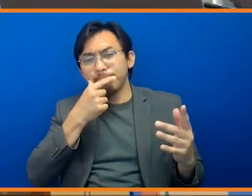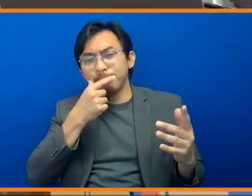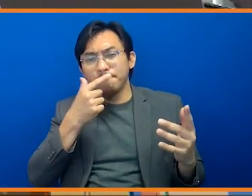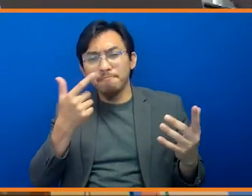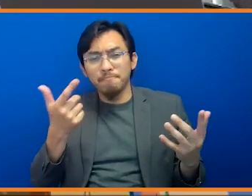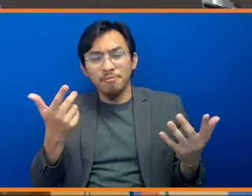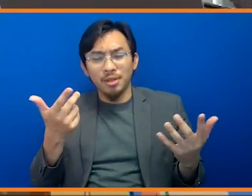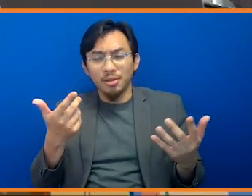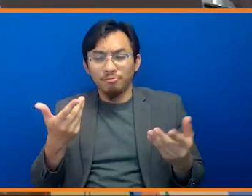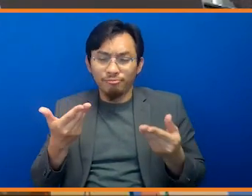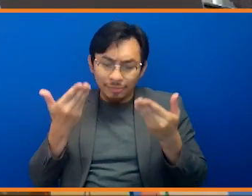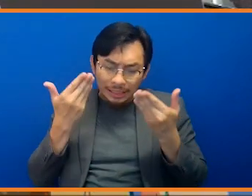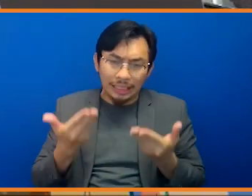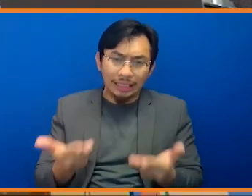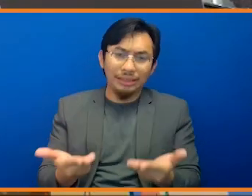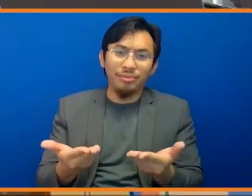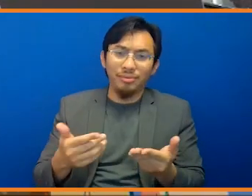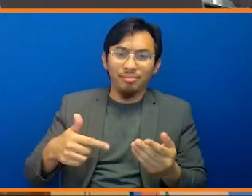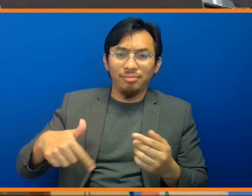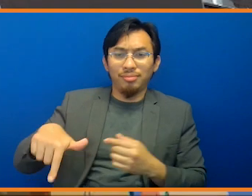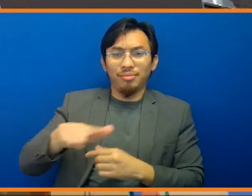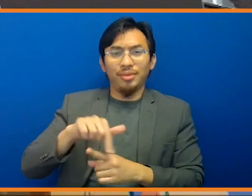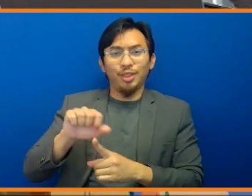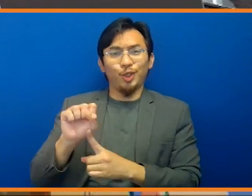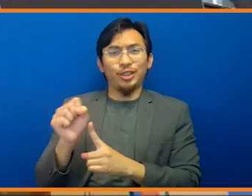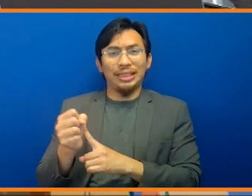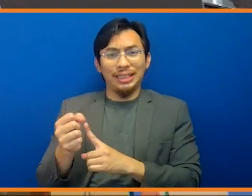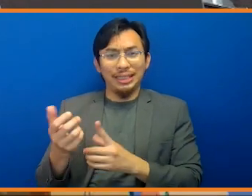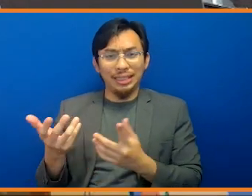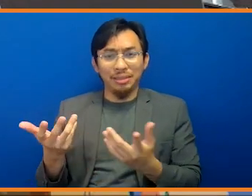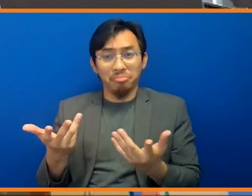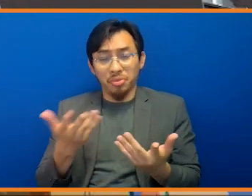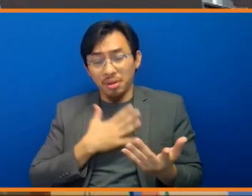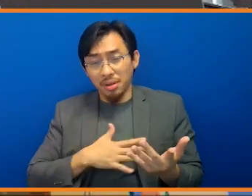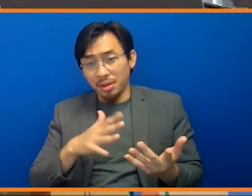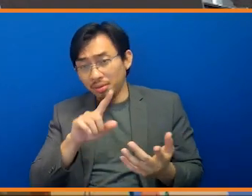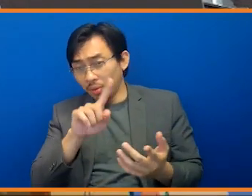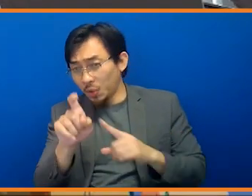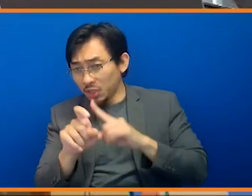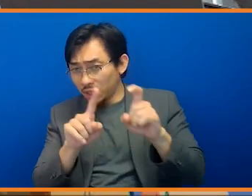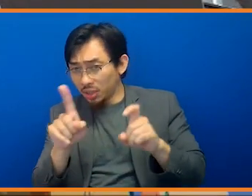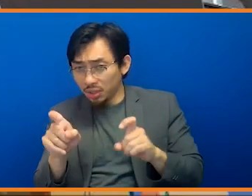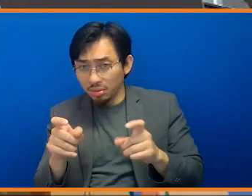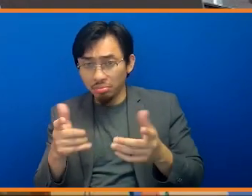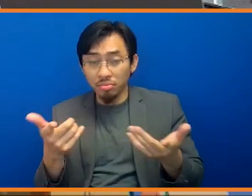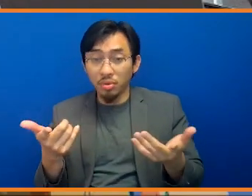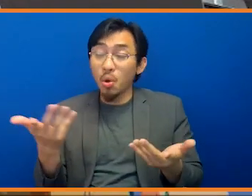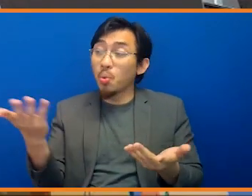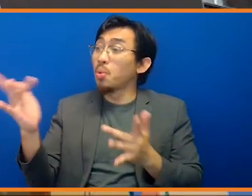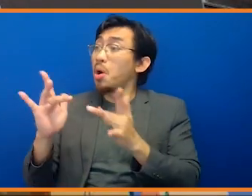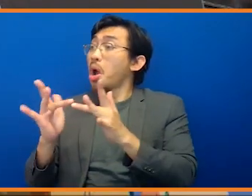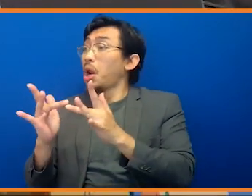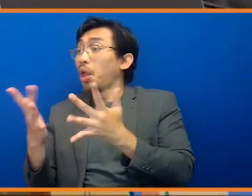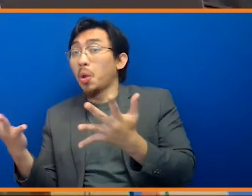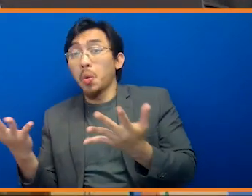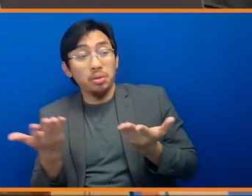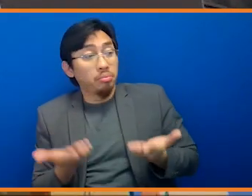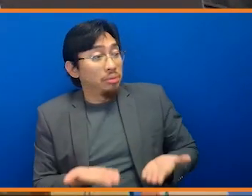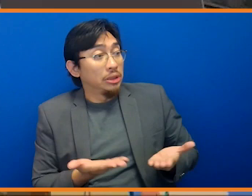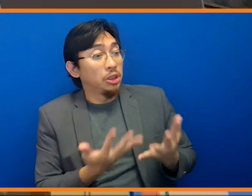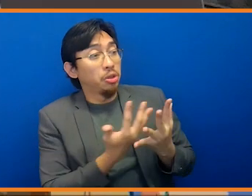in presence to our society. Any question? Any questions, please, from online and also offline?